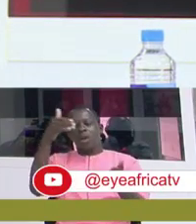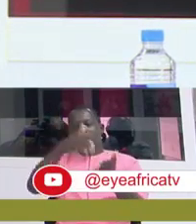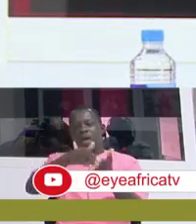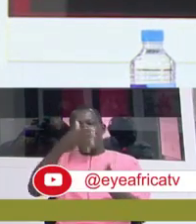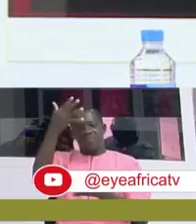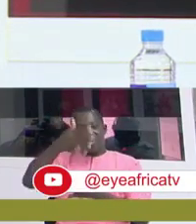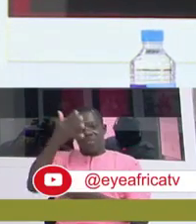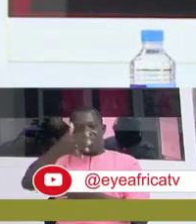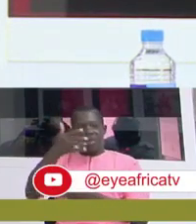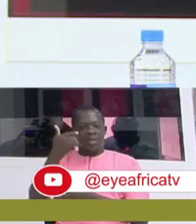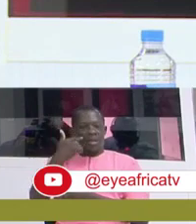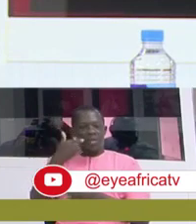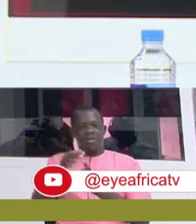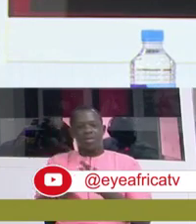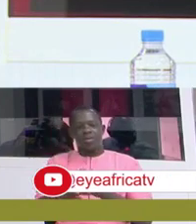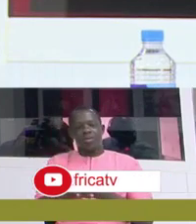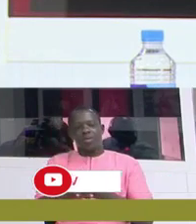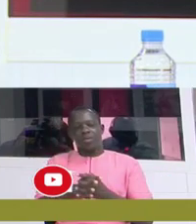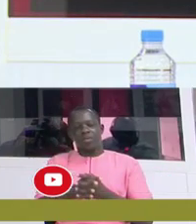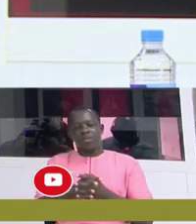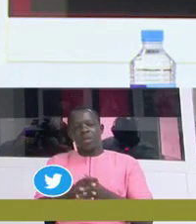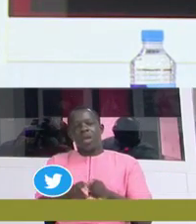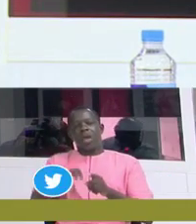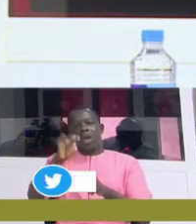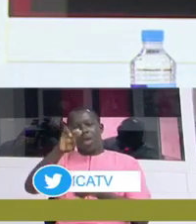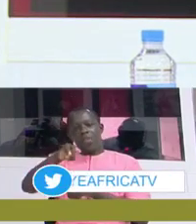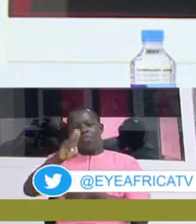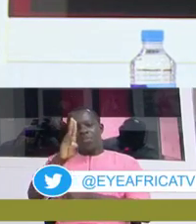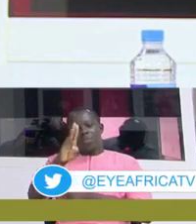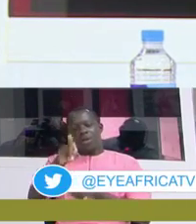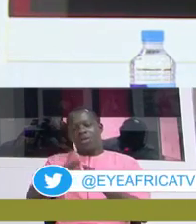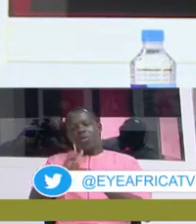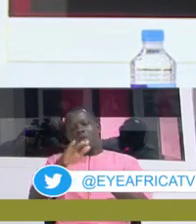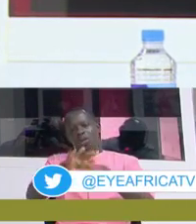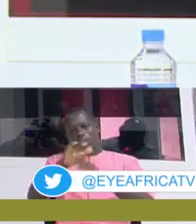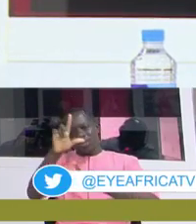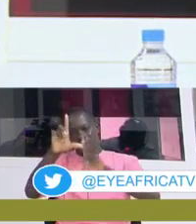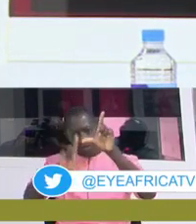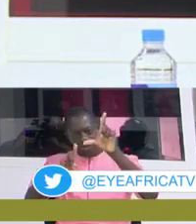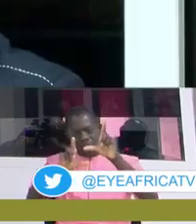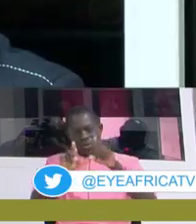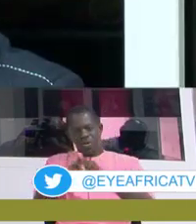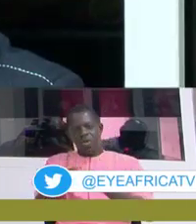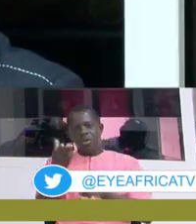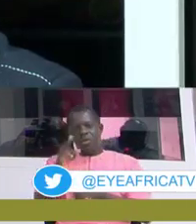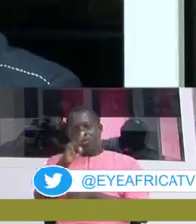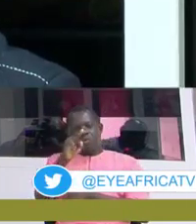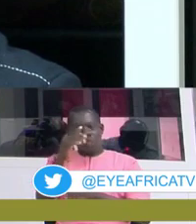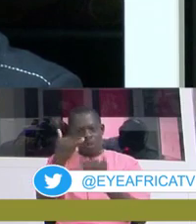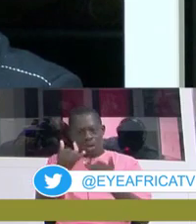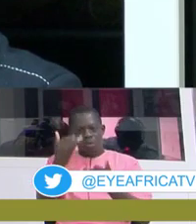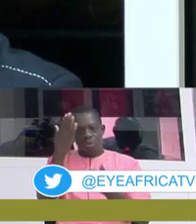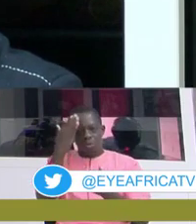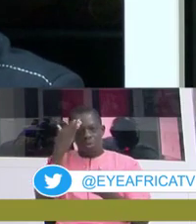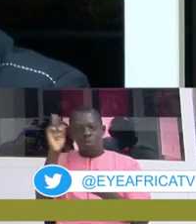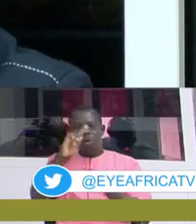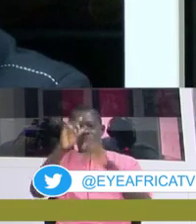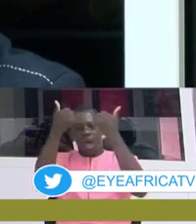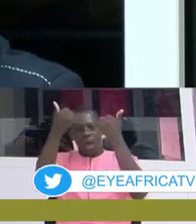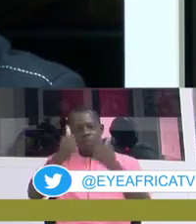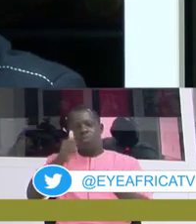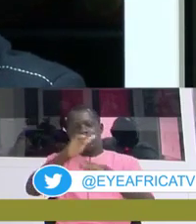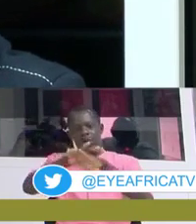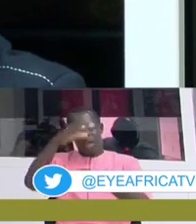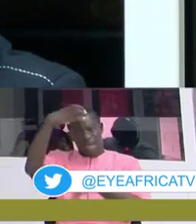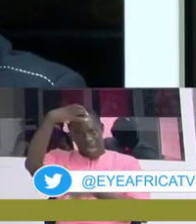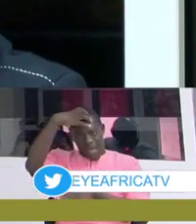getting onto the 15th day. Musa Jamme. At this stage, did you get to know what happened to the head of